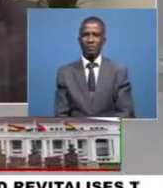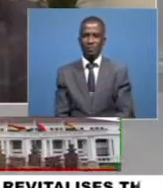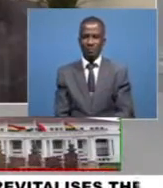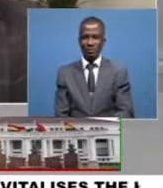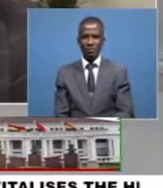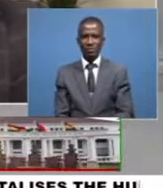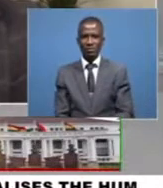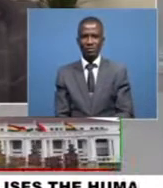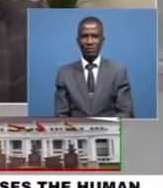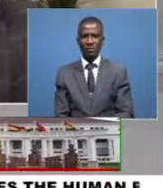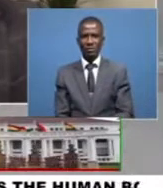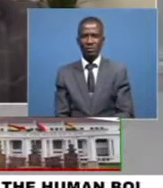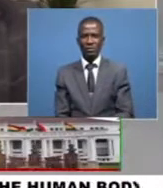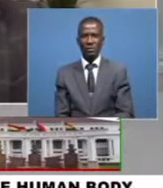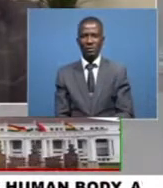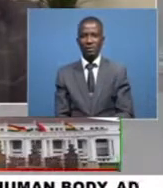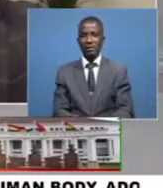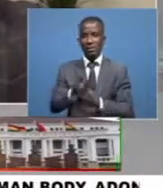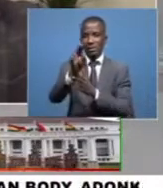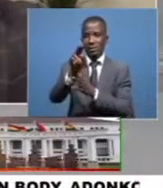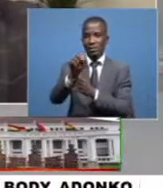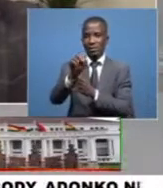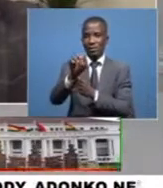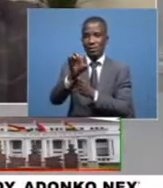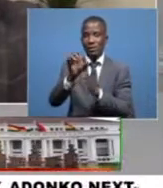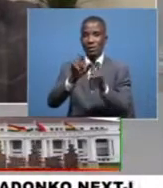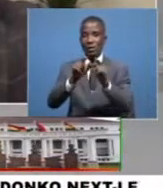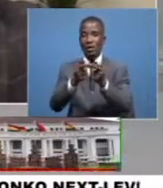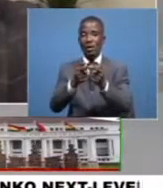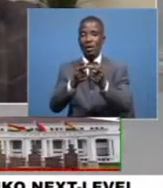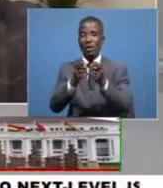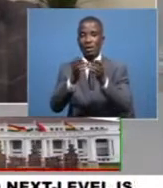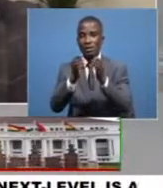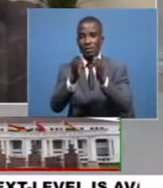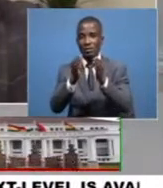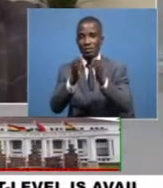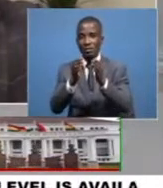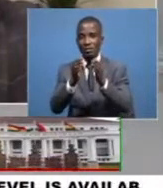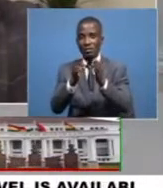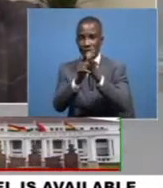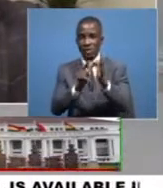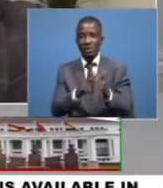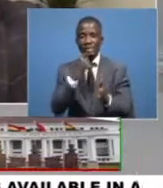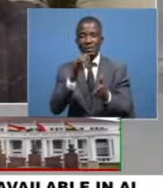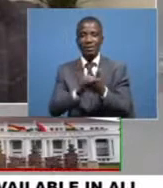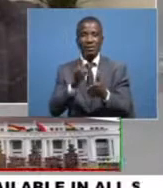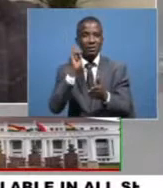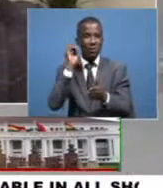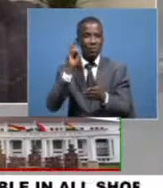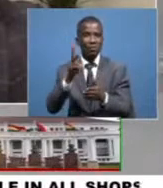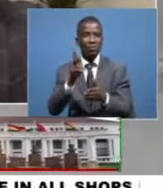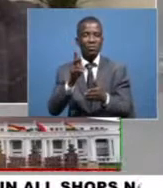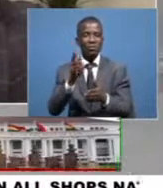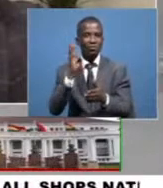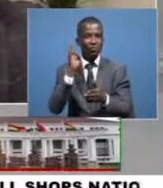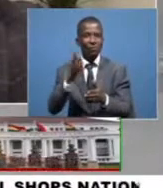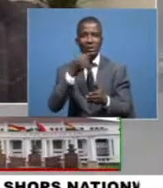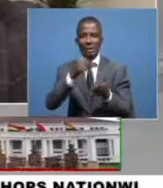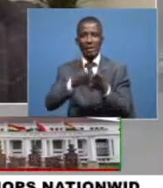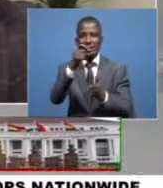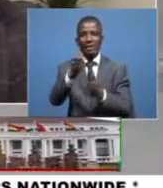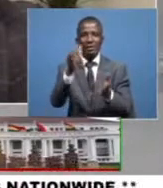the counsel for the petition also talking about subpoena. Exactly help us to understand this process too and what it